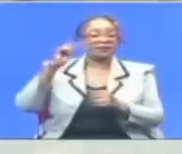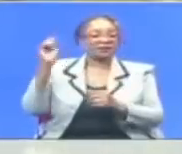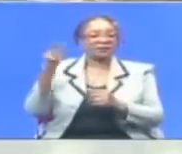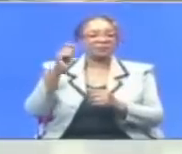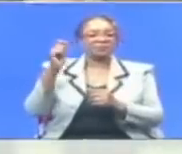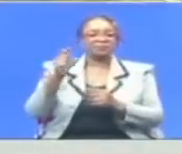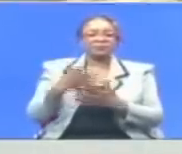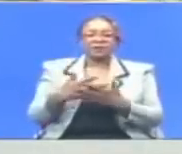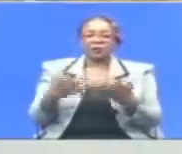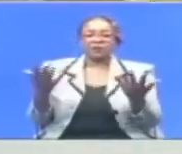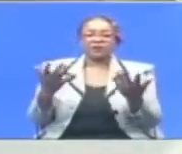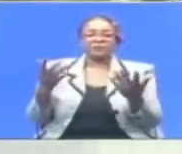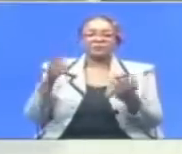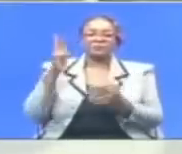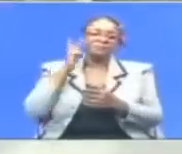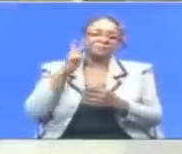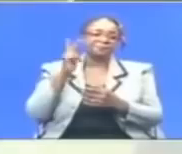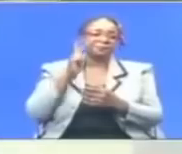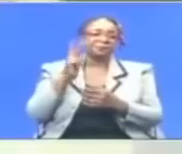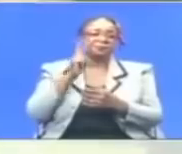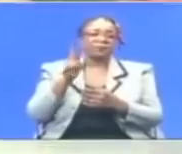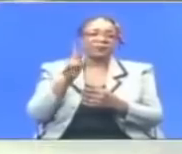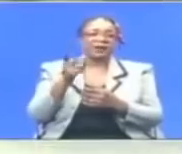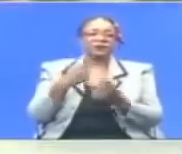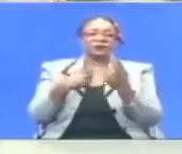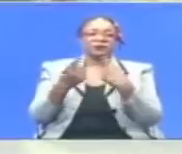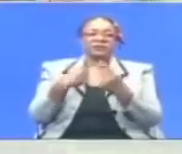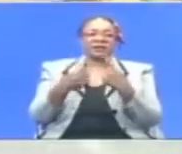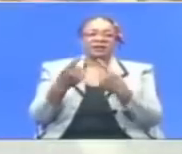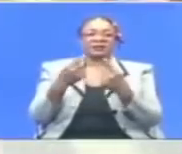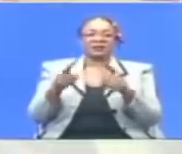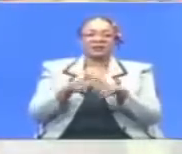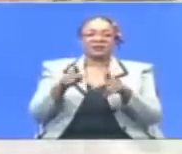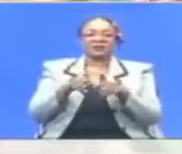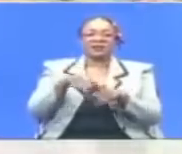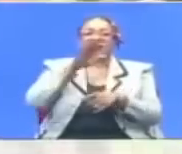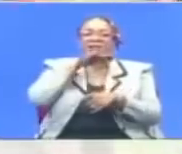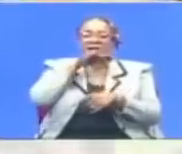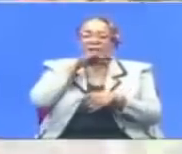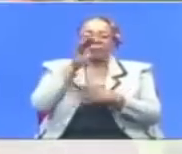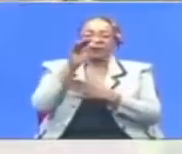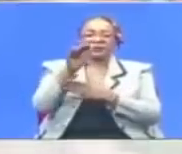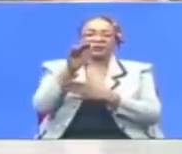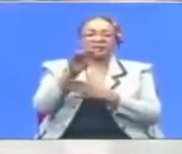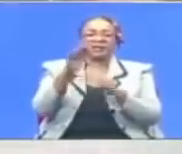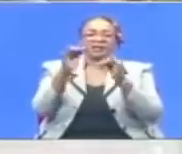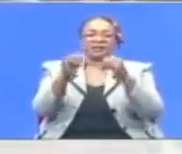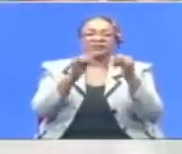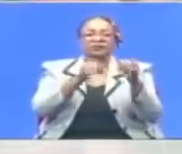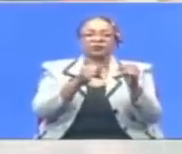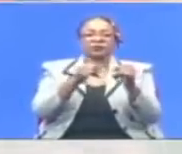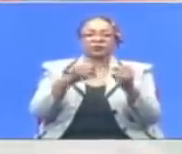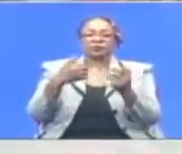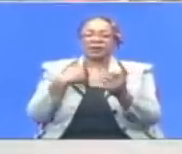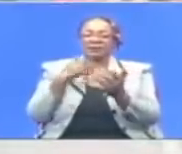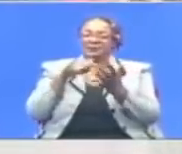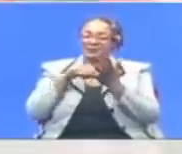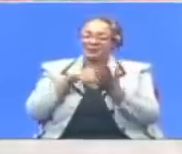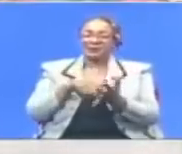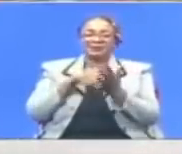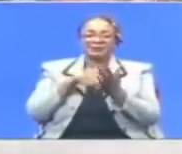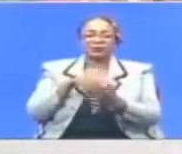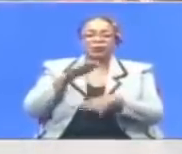However, the Kisii issue will be discussed, as Raila is said to be calling the individuals to order, insisting on their